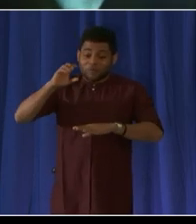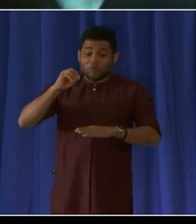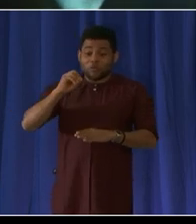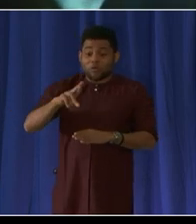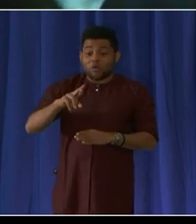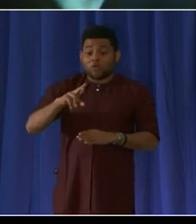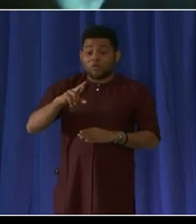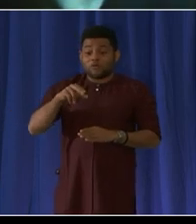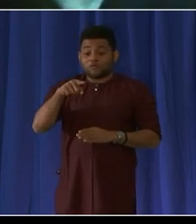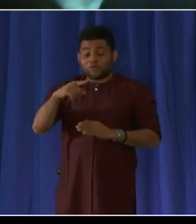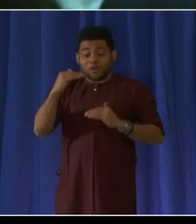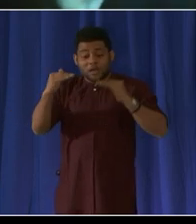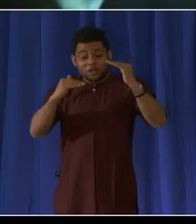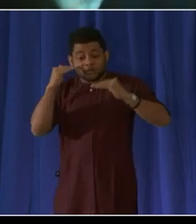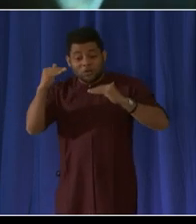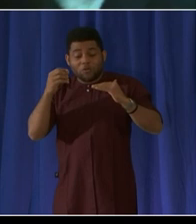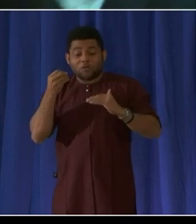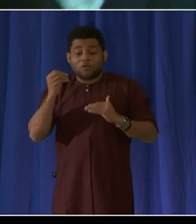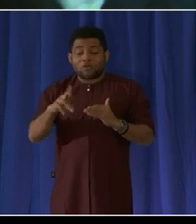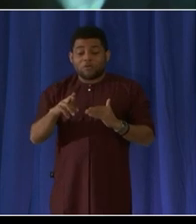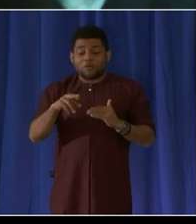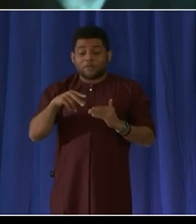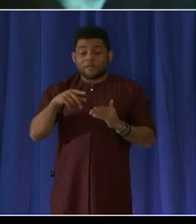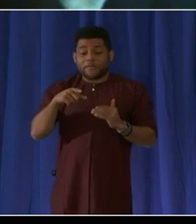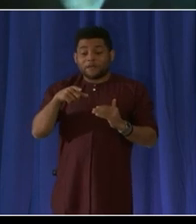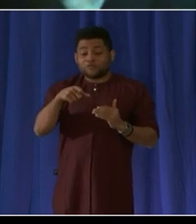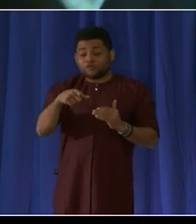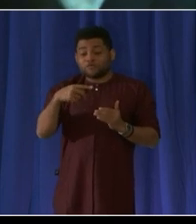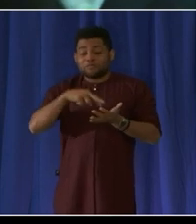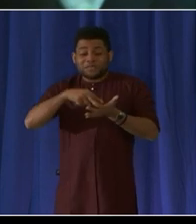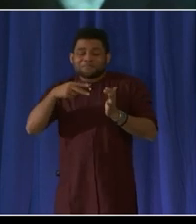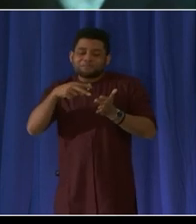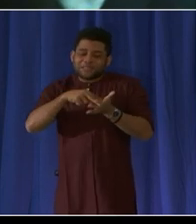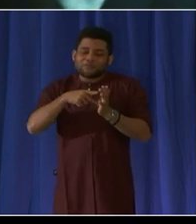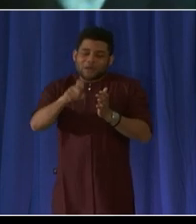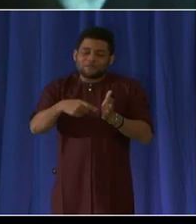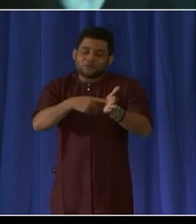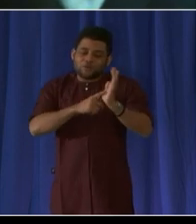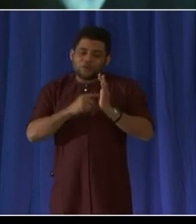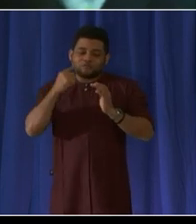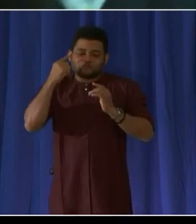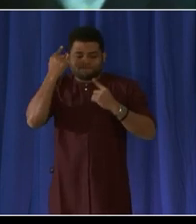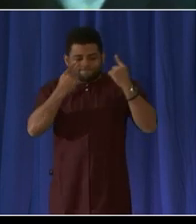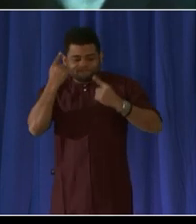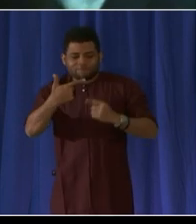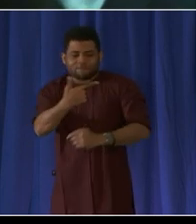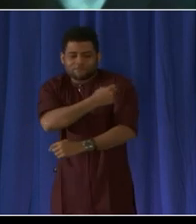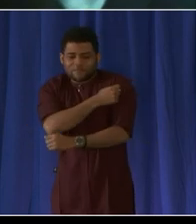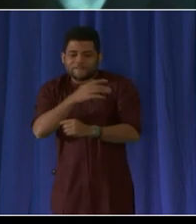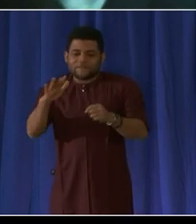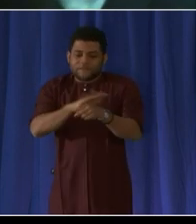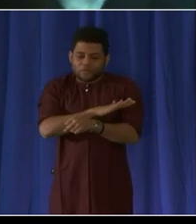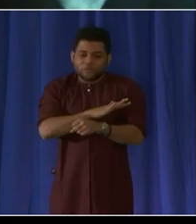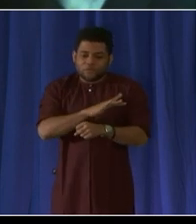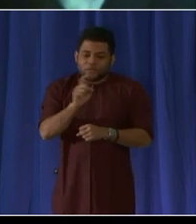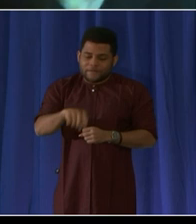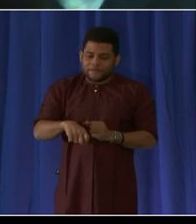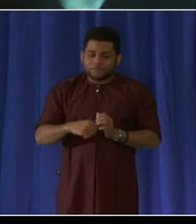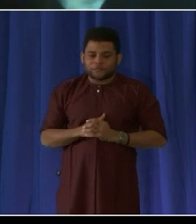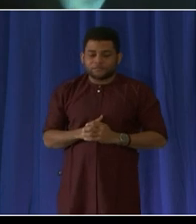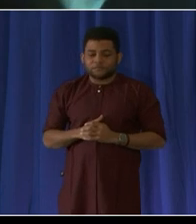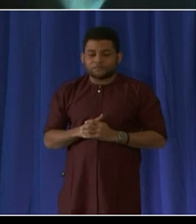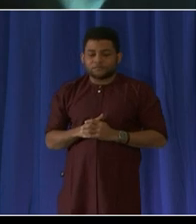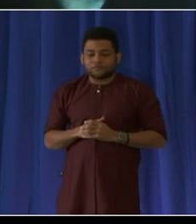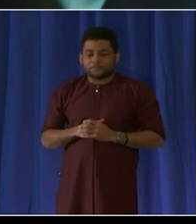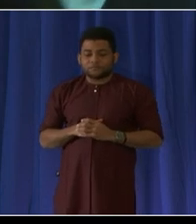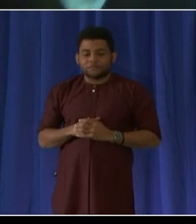or you are required to have your booster in order to be considered up to date on your vaccines,